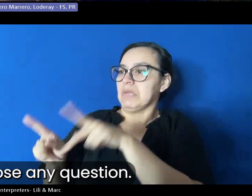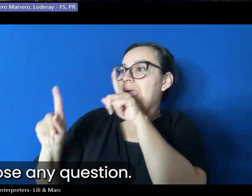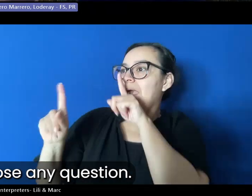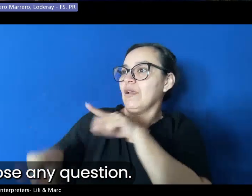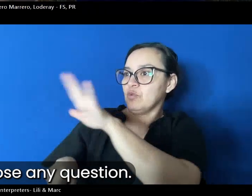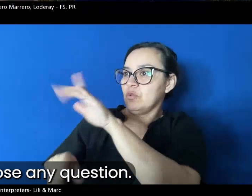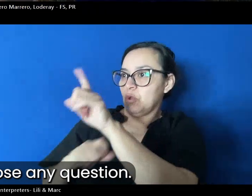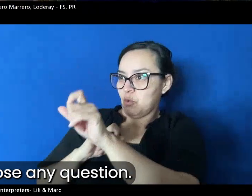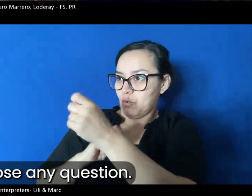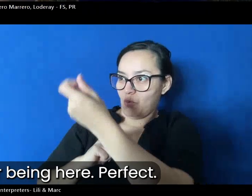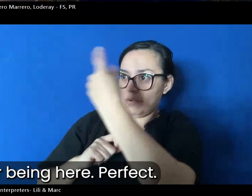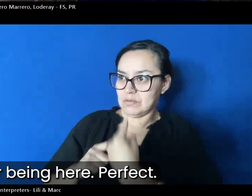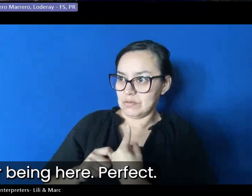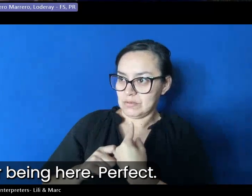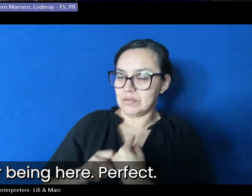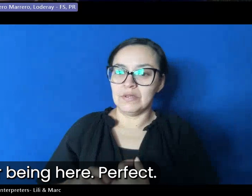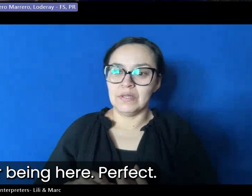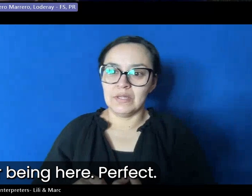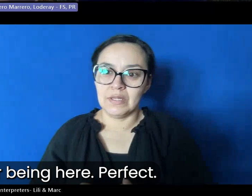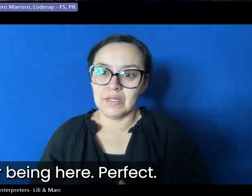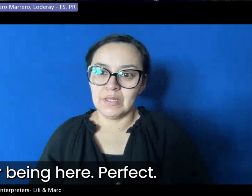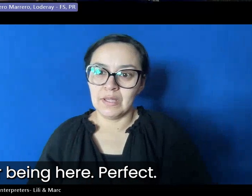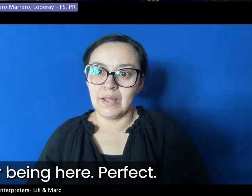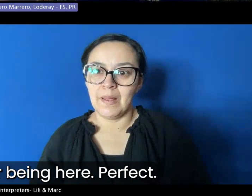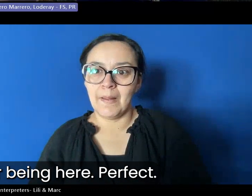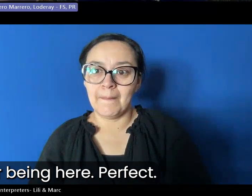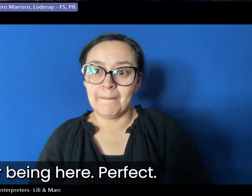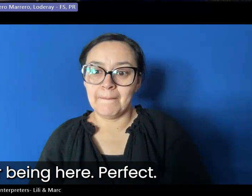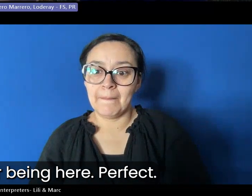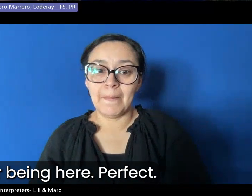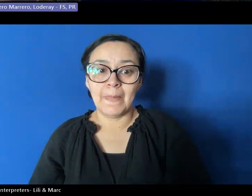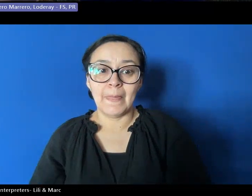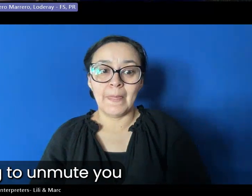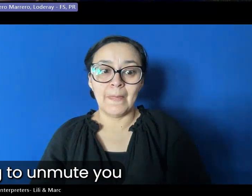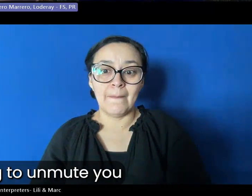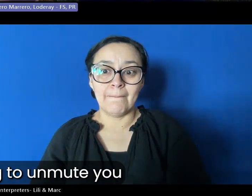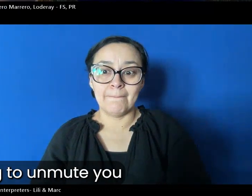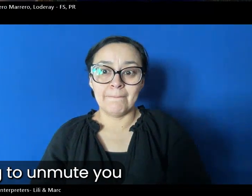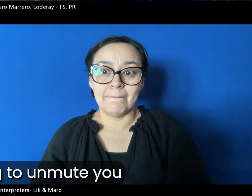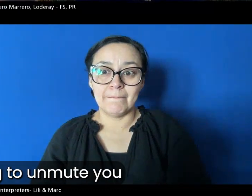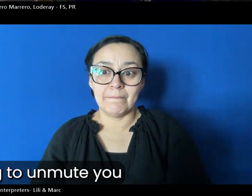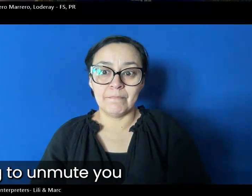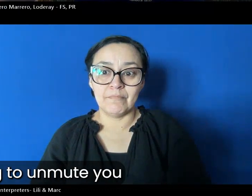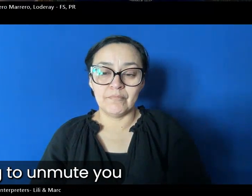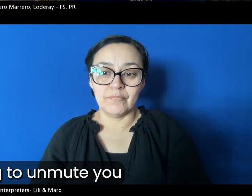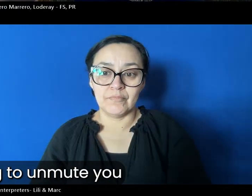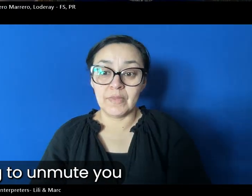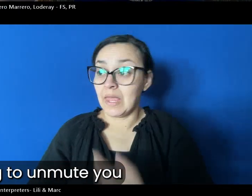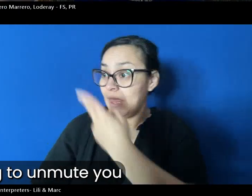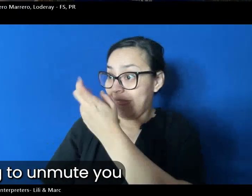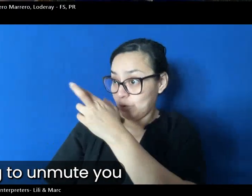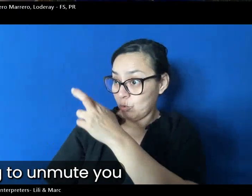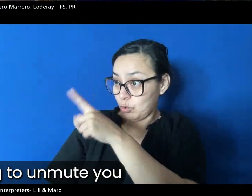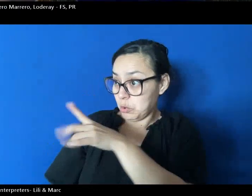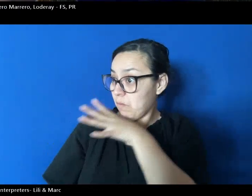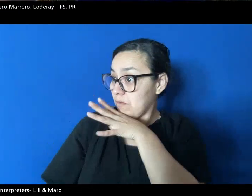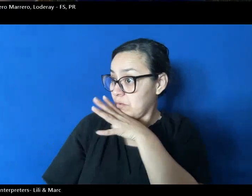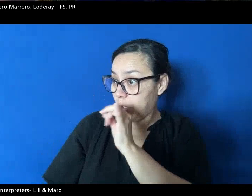propound any question. Thank you for being here. Perfect. I'm going to unmute you.